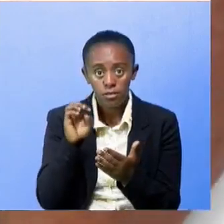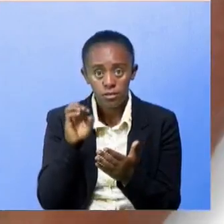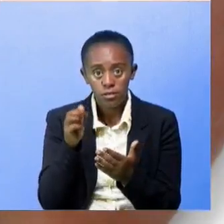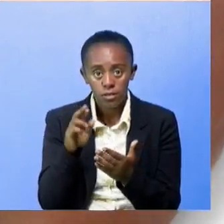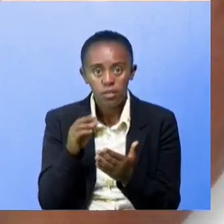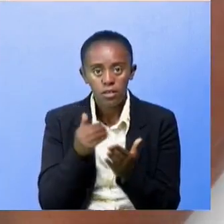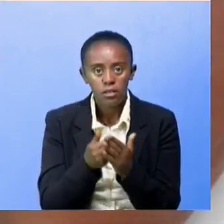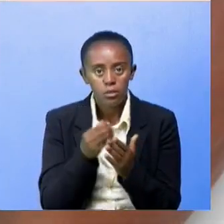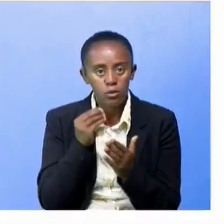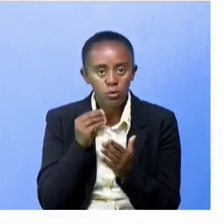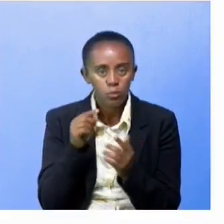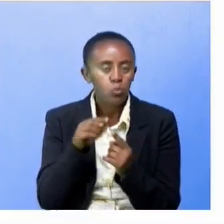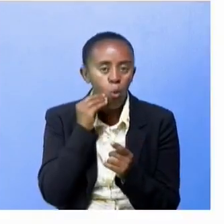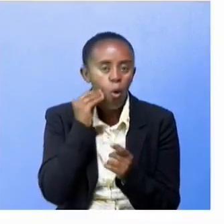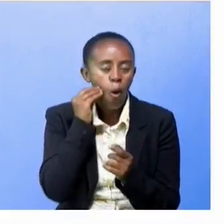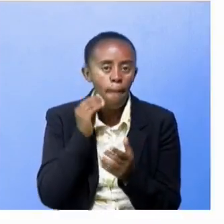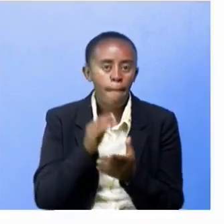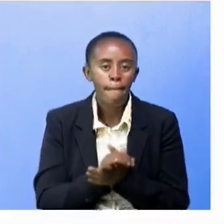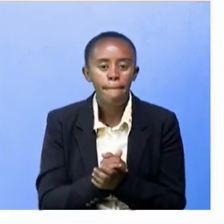to home.